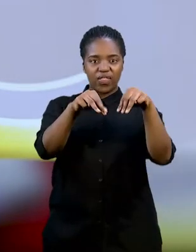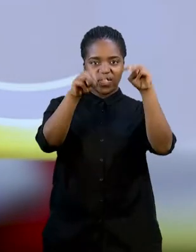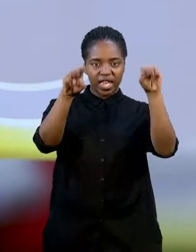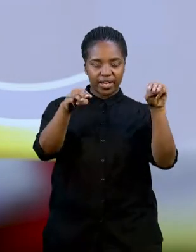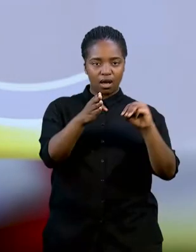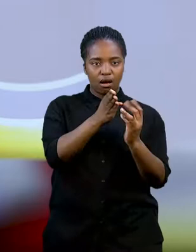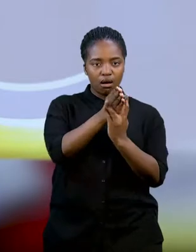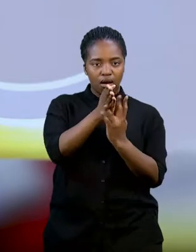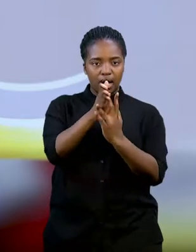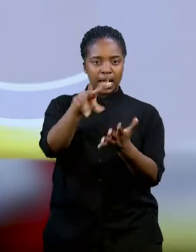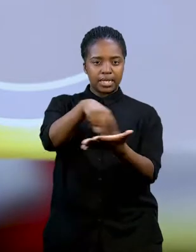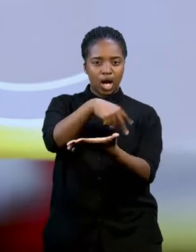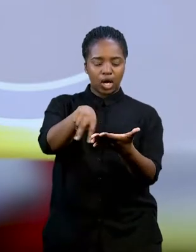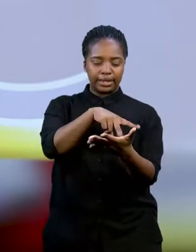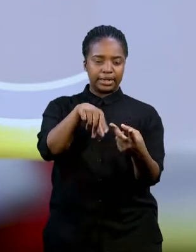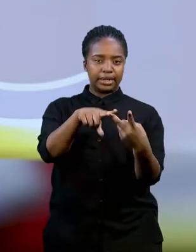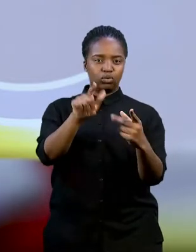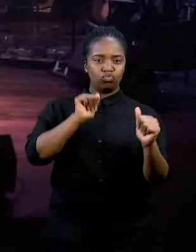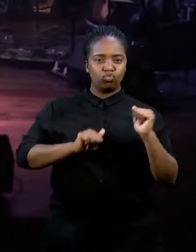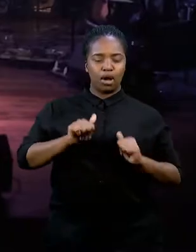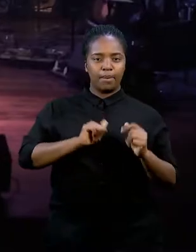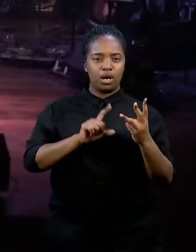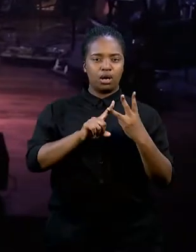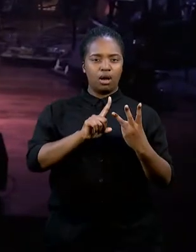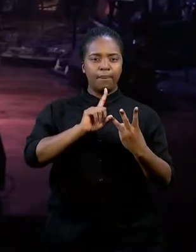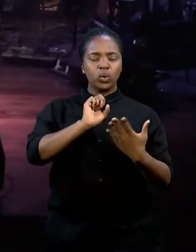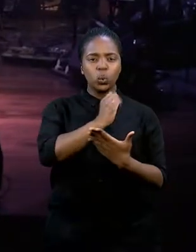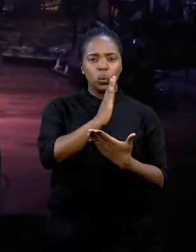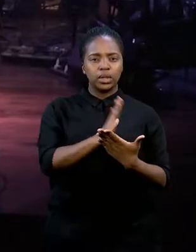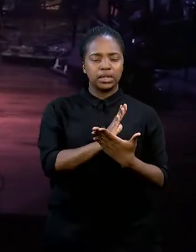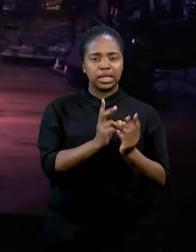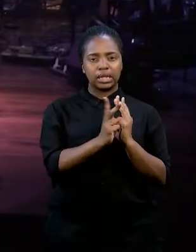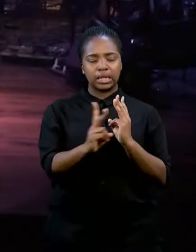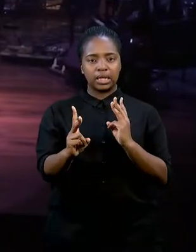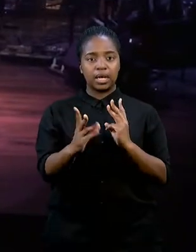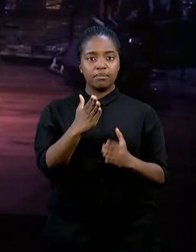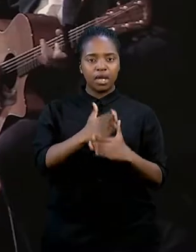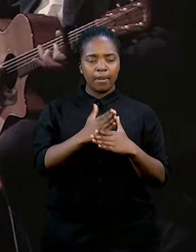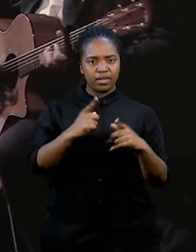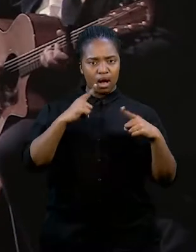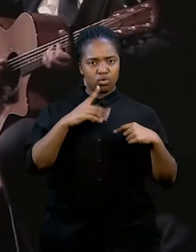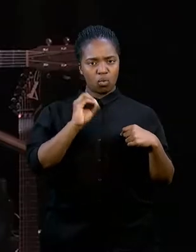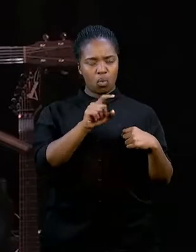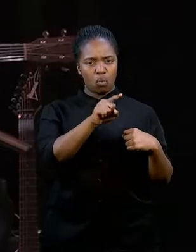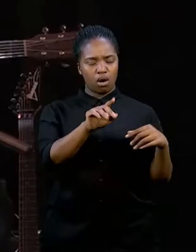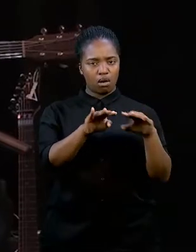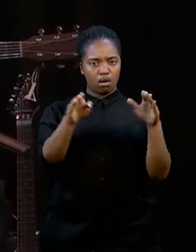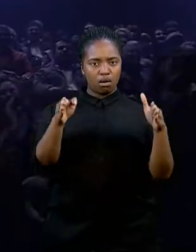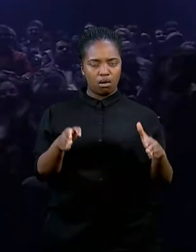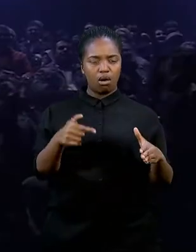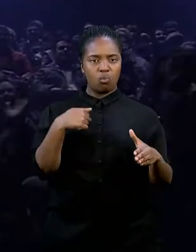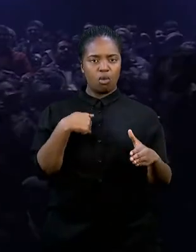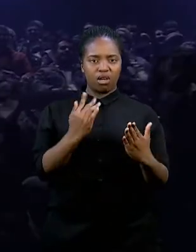theater, dipapadi tsa ho tantsha le ho bina tse tlwaelehileng. Mesebetsi ya dipapadi tsa staging e dula